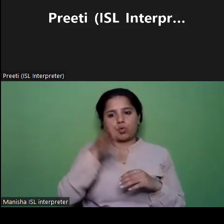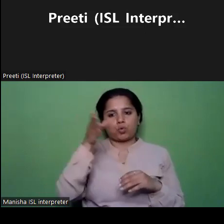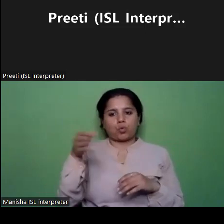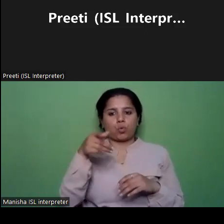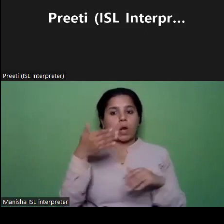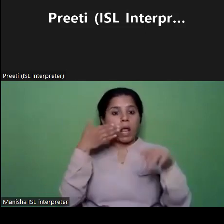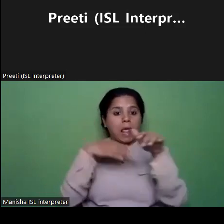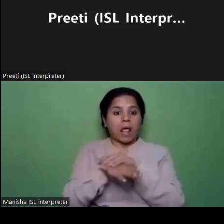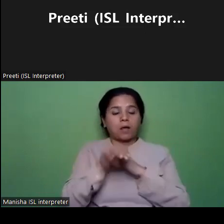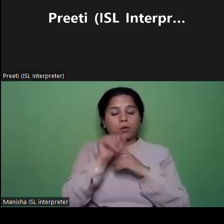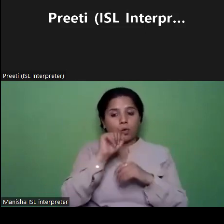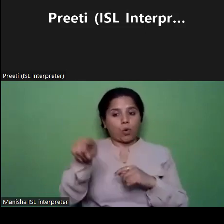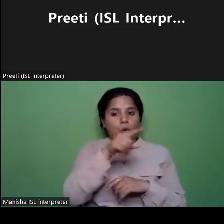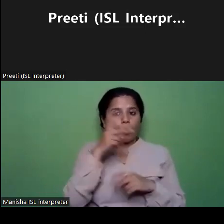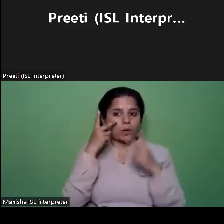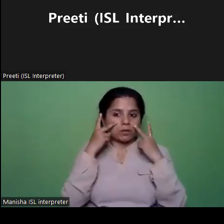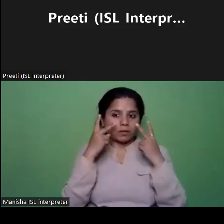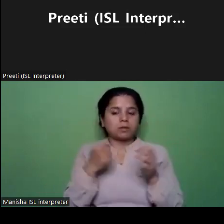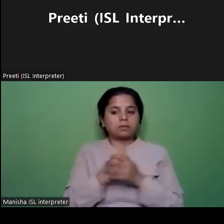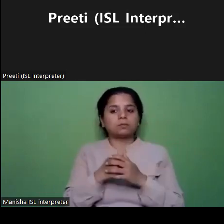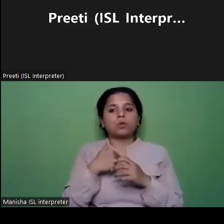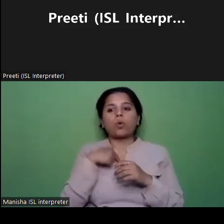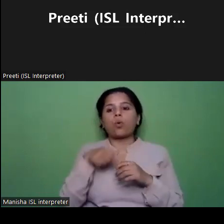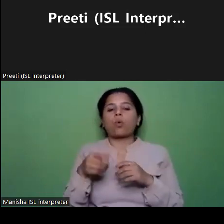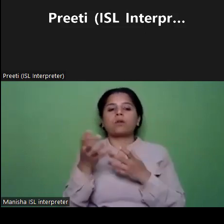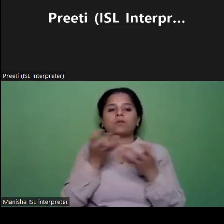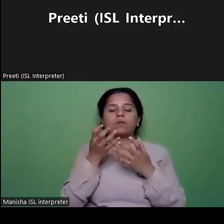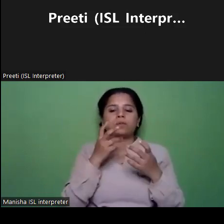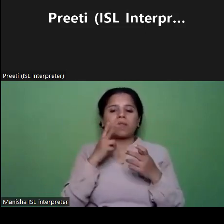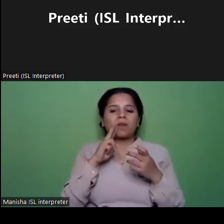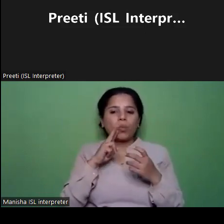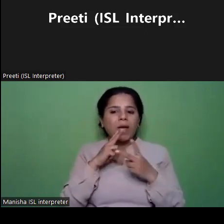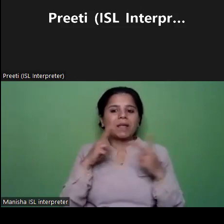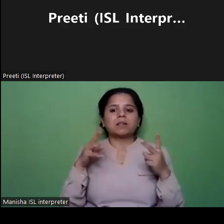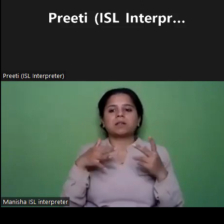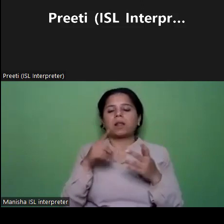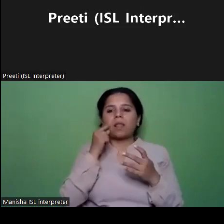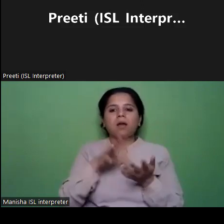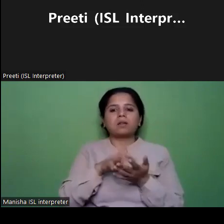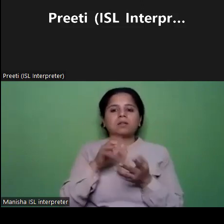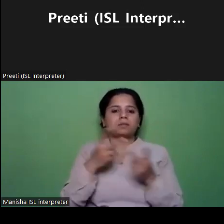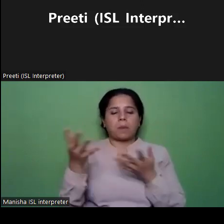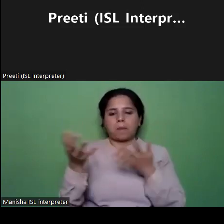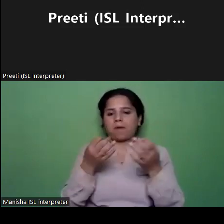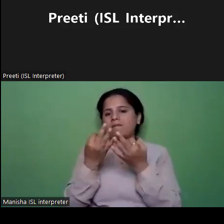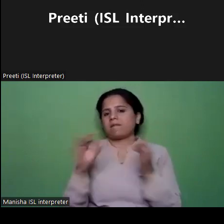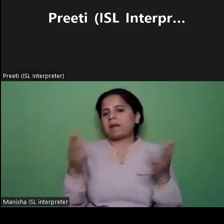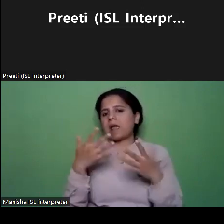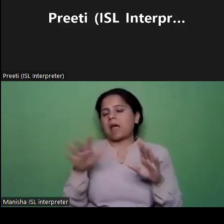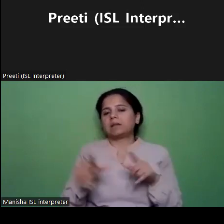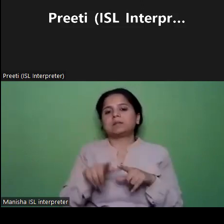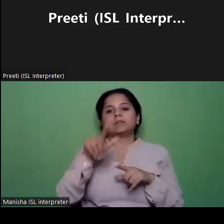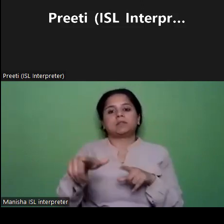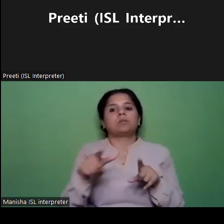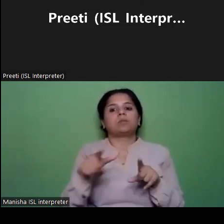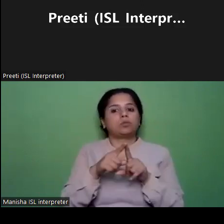of a grocery store, of a retail shop, which is free from any step, a wheelchair